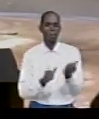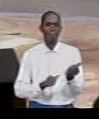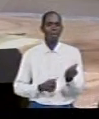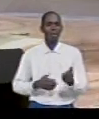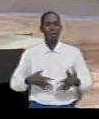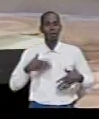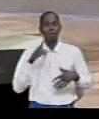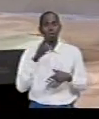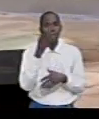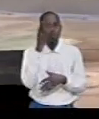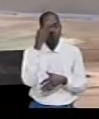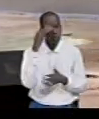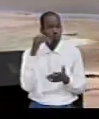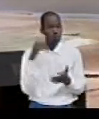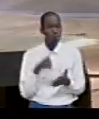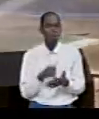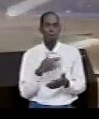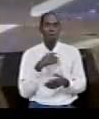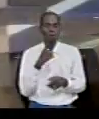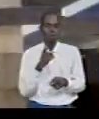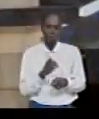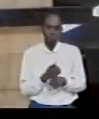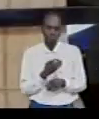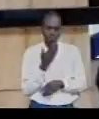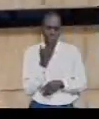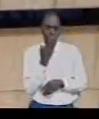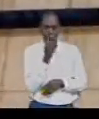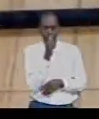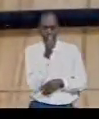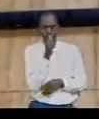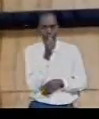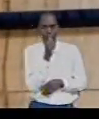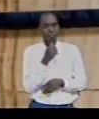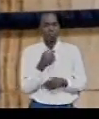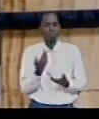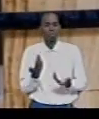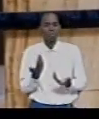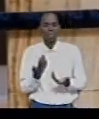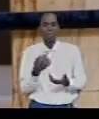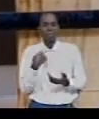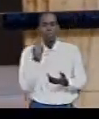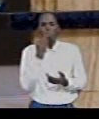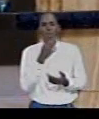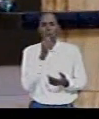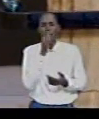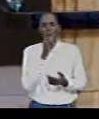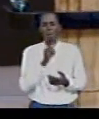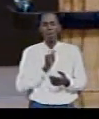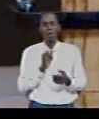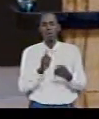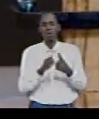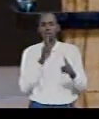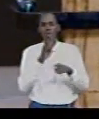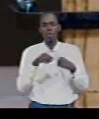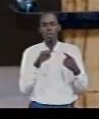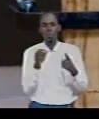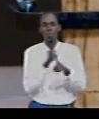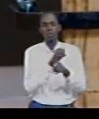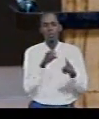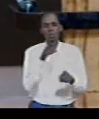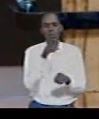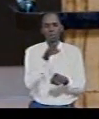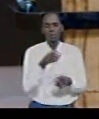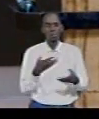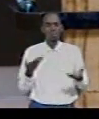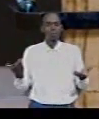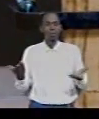you know it, and you are just, well, I won't talk about it. Who am I to talk about it? Who am I myself? Am